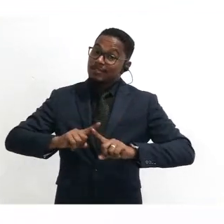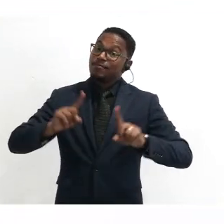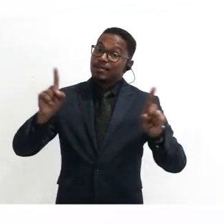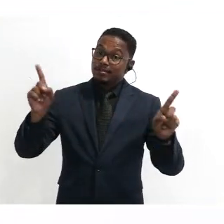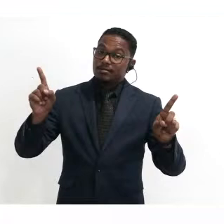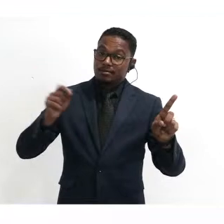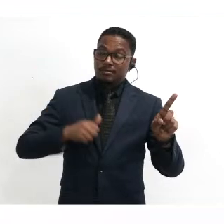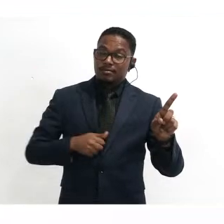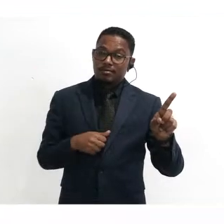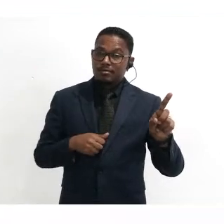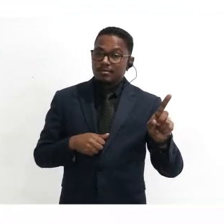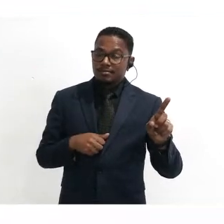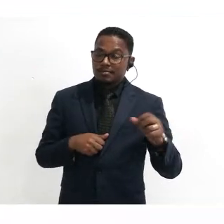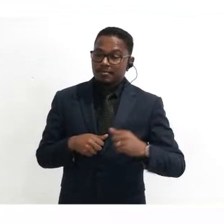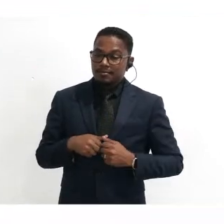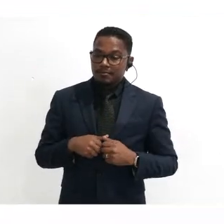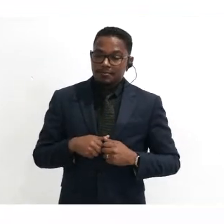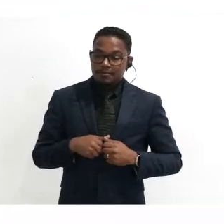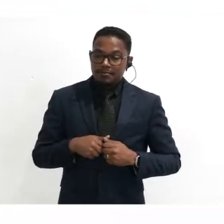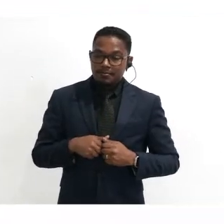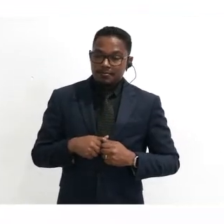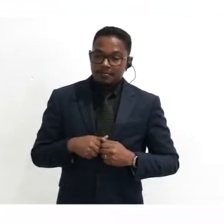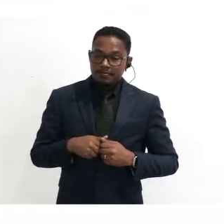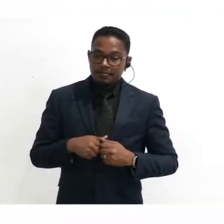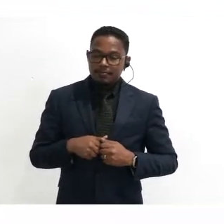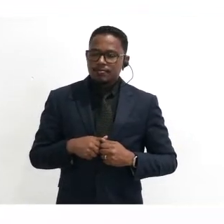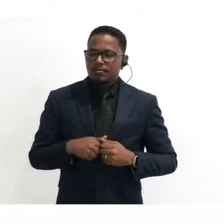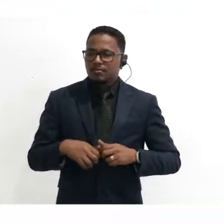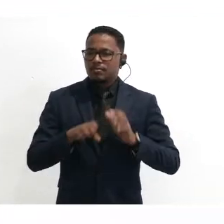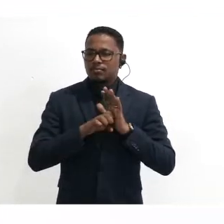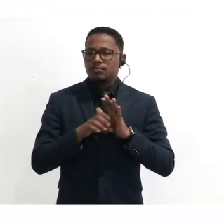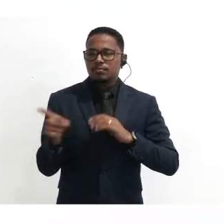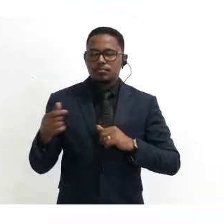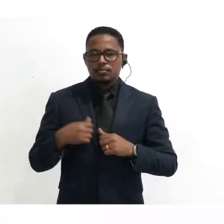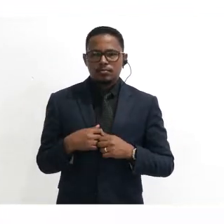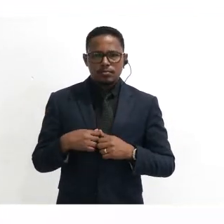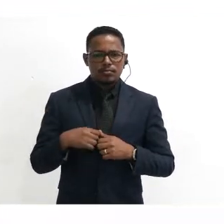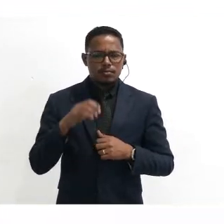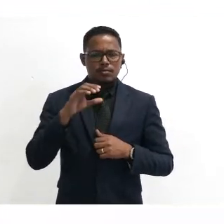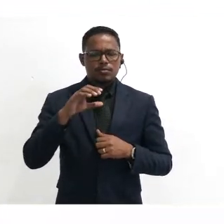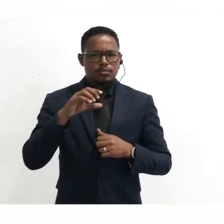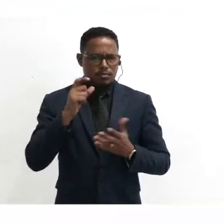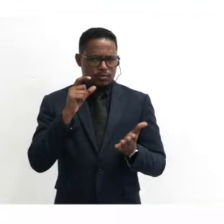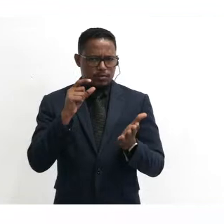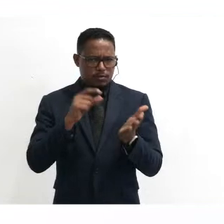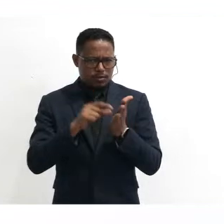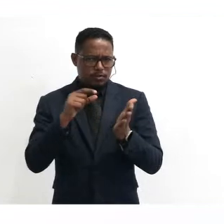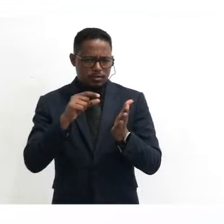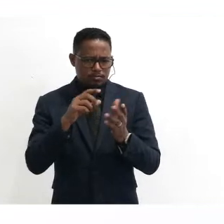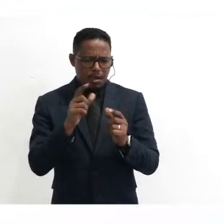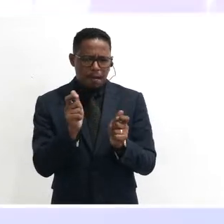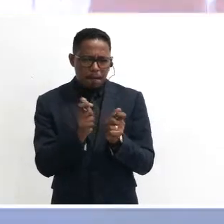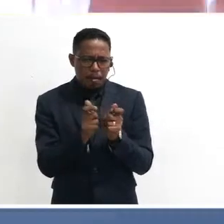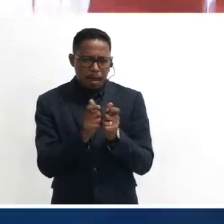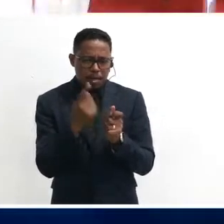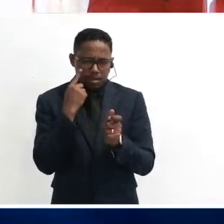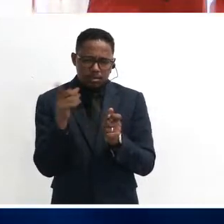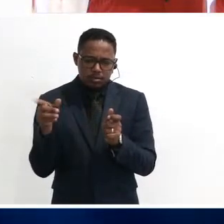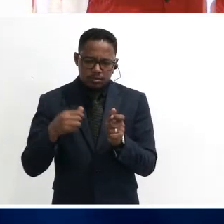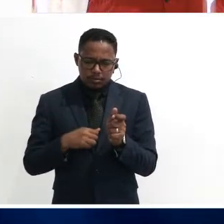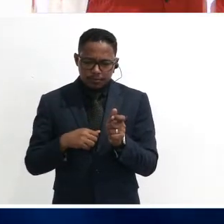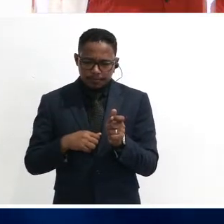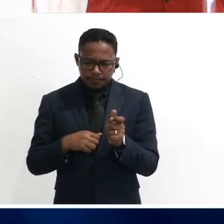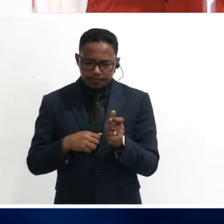We saw something like this a minute ago, but this is again kind of looking at what the adoption of chiplet type